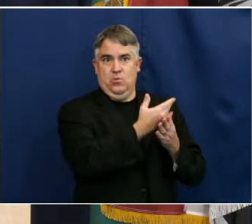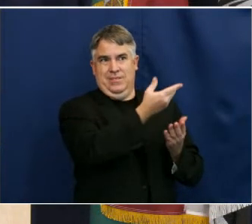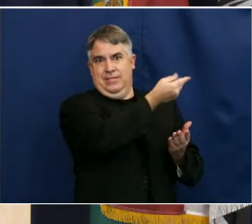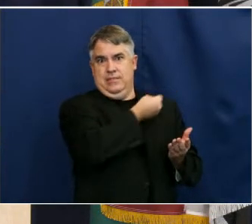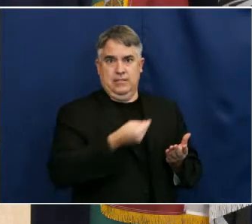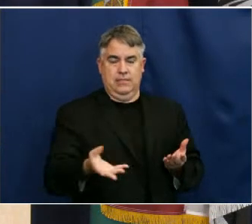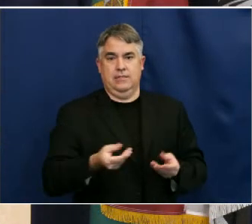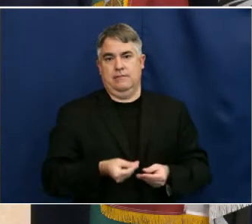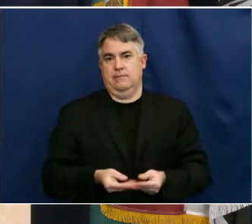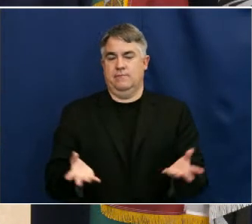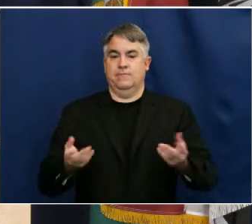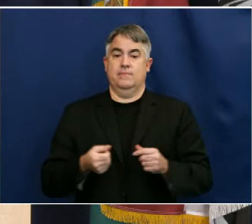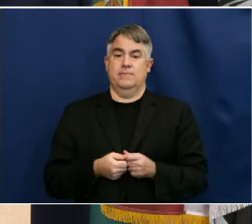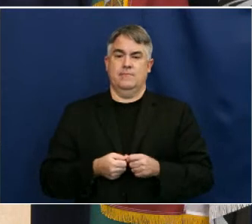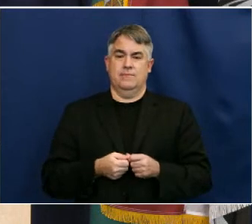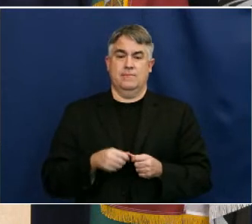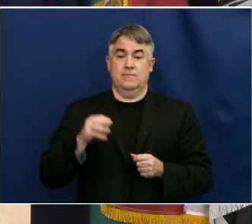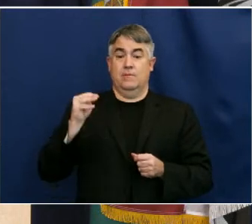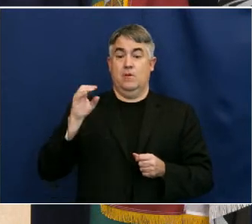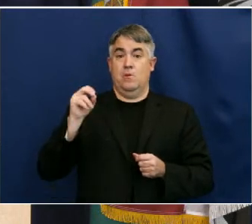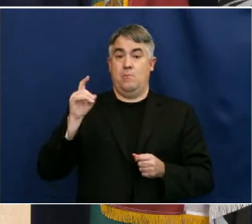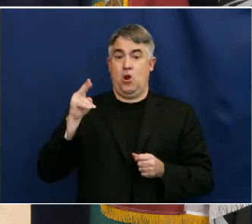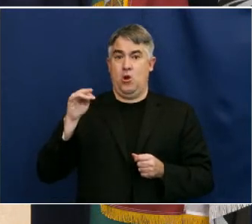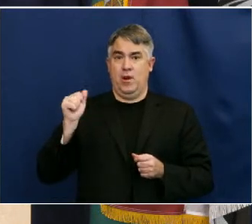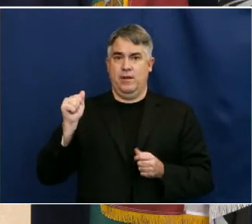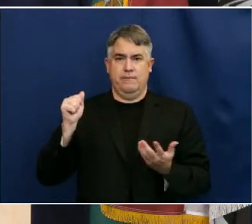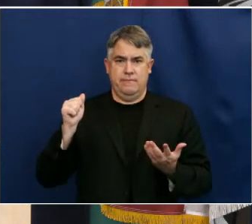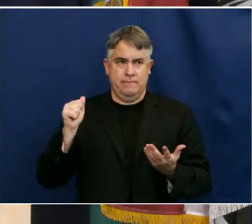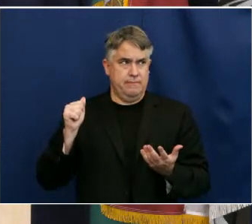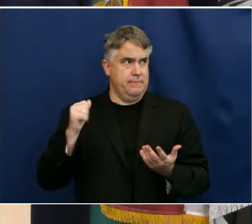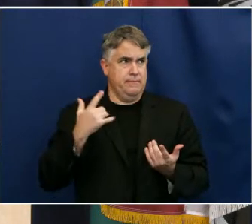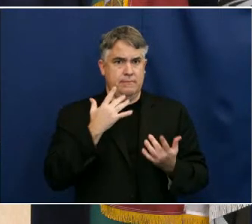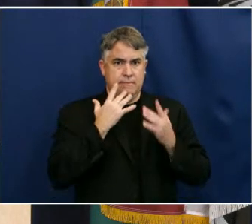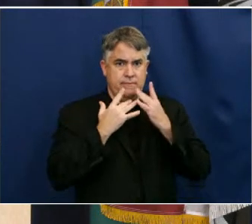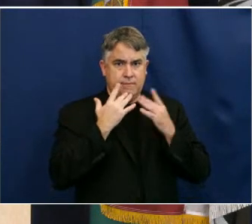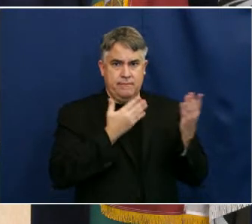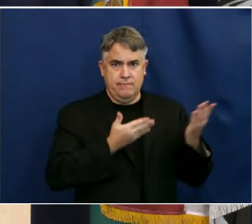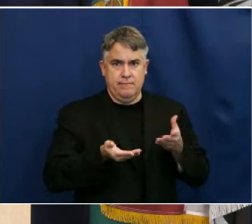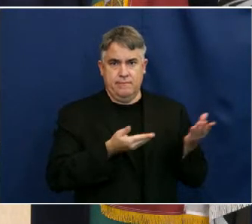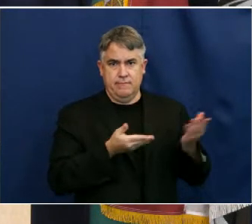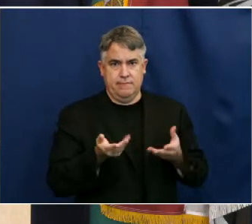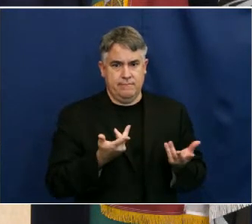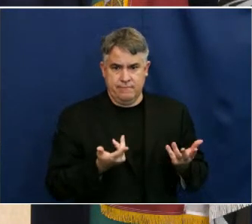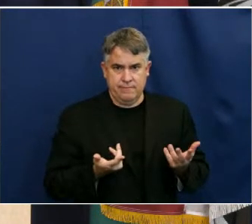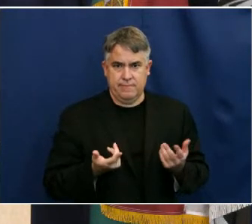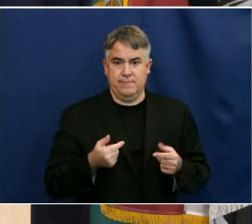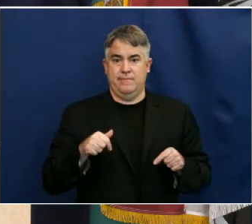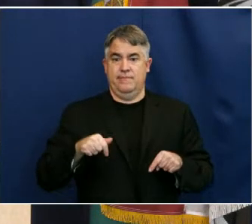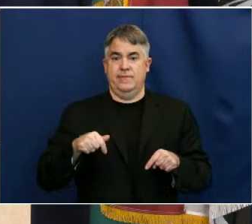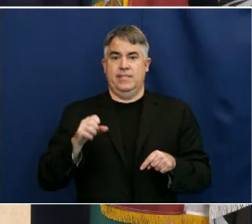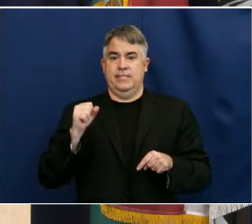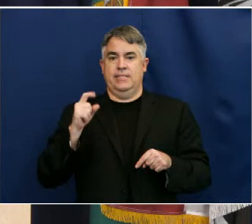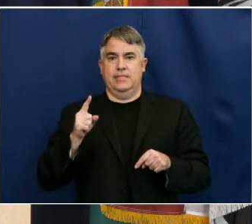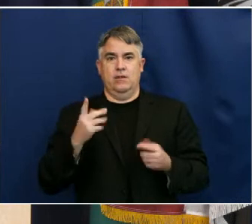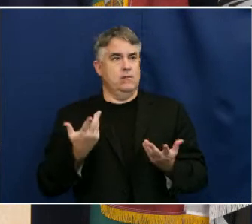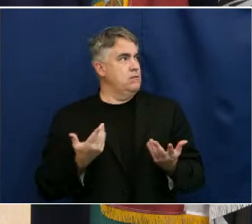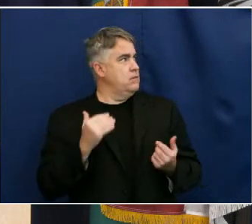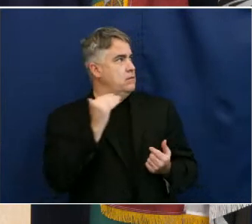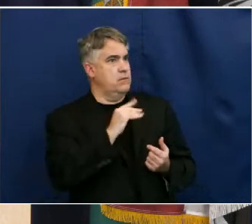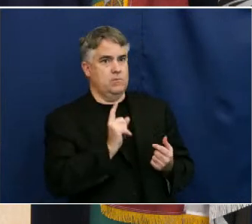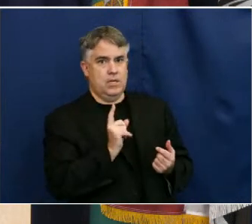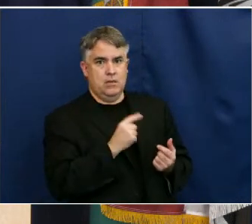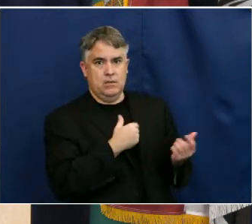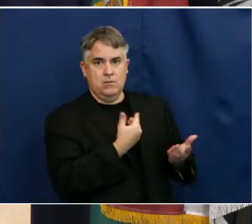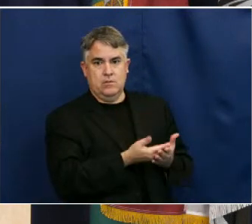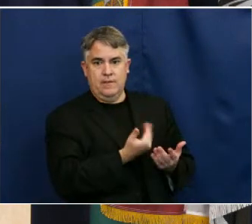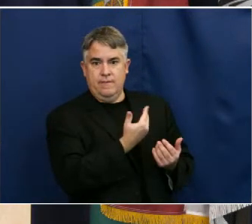seen significant shortfalls, and that is evidenced by the number of San Diegans very frustrated with not being able to get their second dose. And